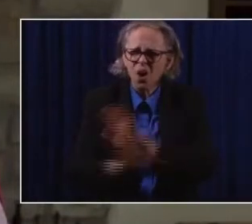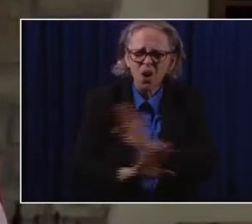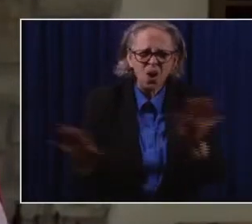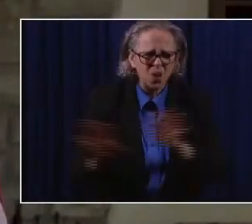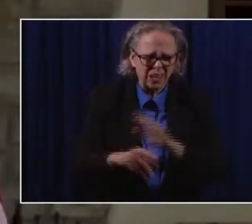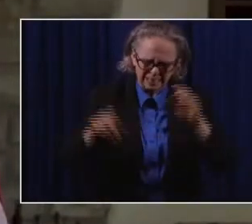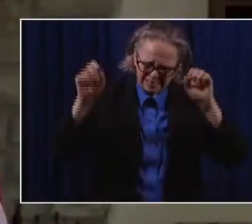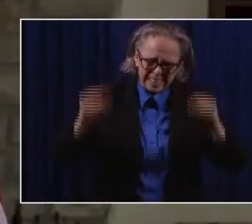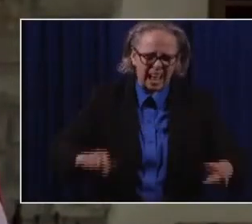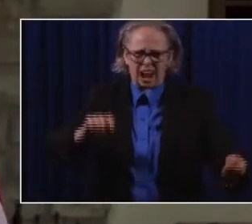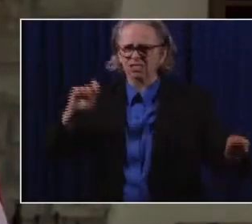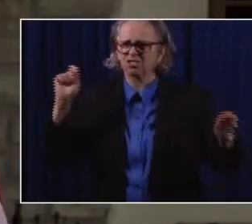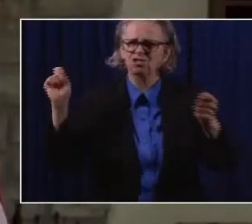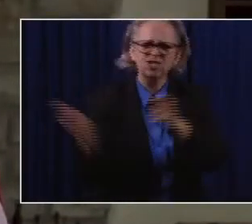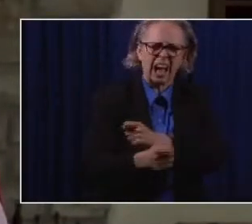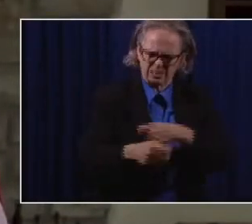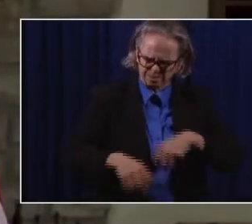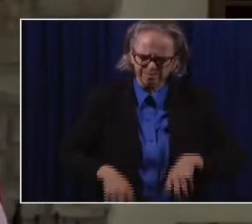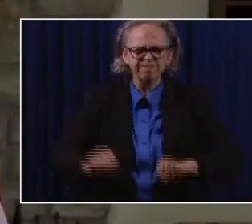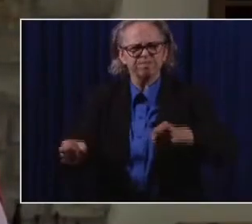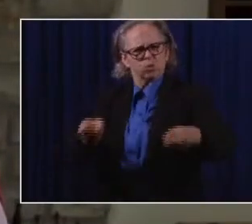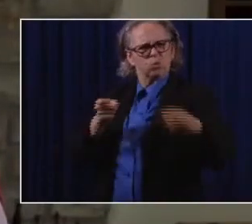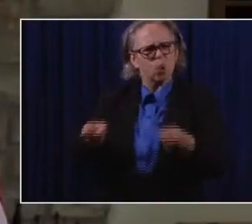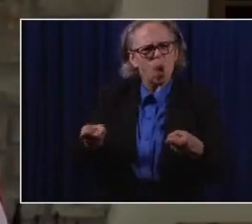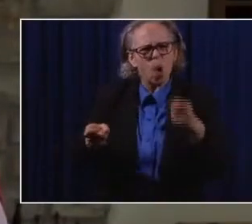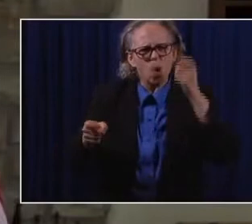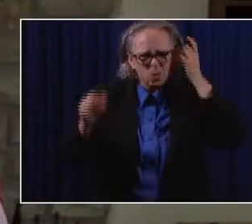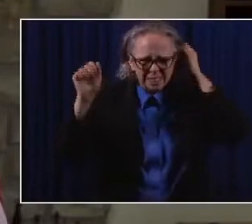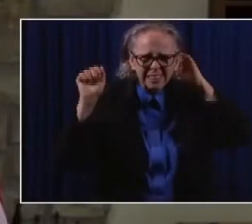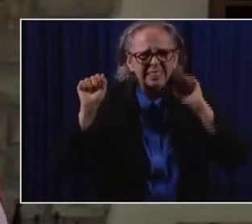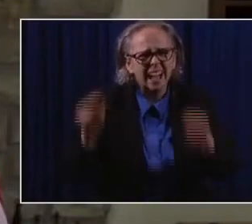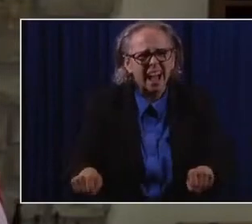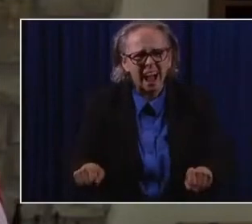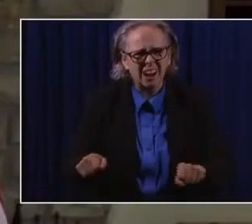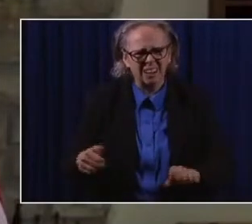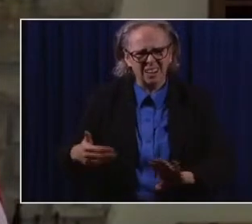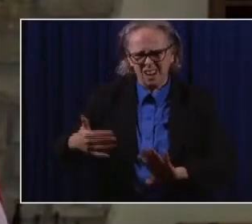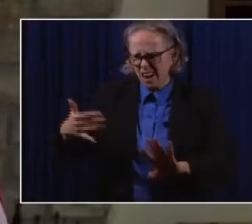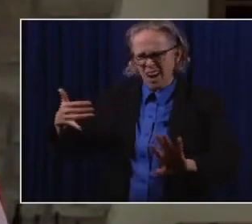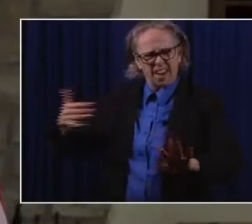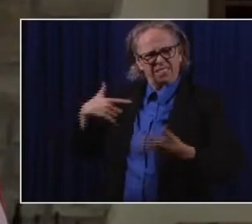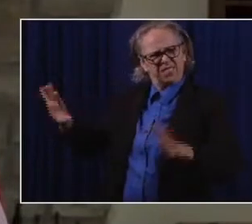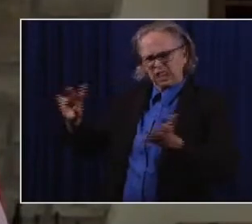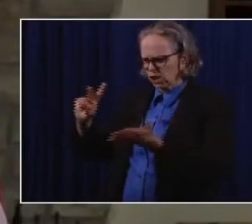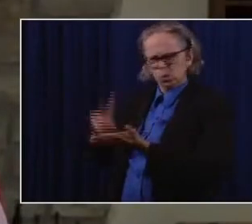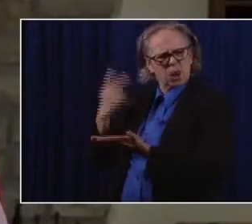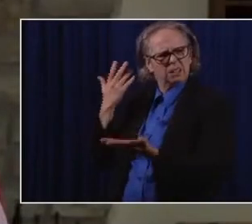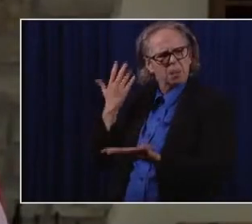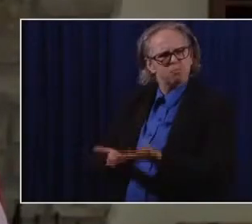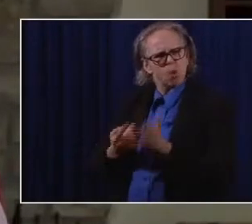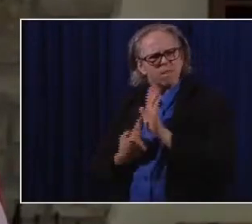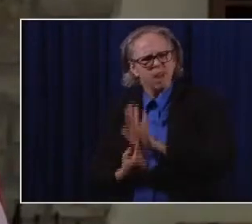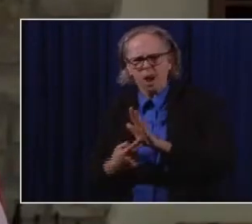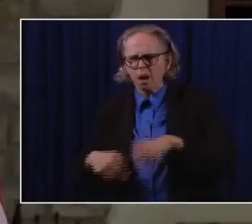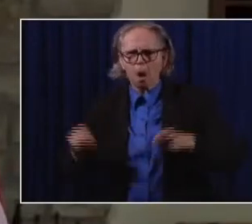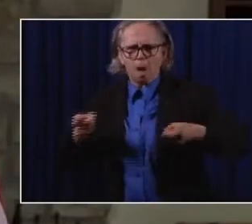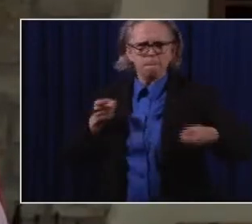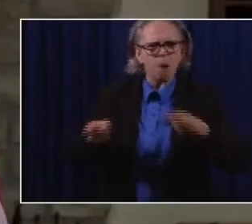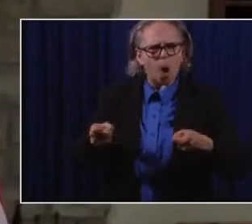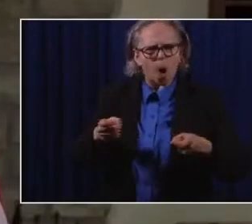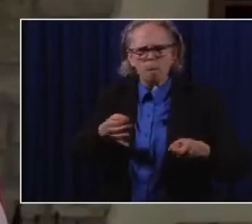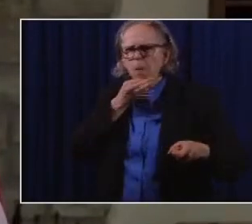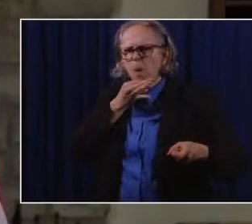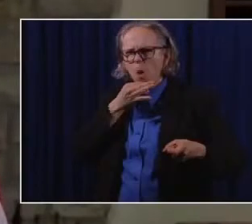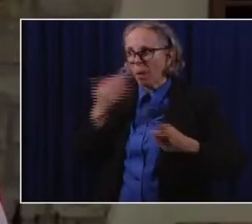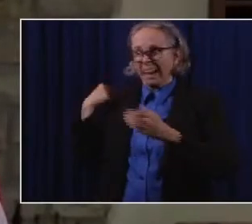can control this. We've done it twice before. We've knocked this thing down early on, and then 3 months